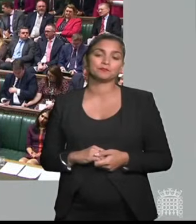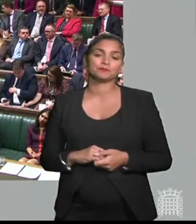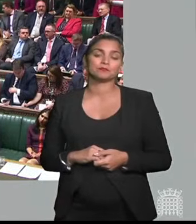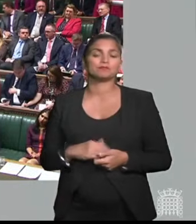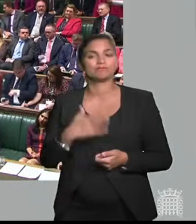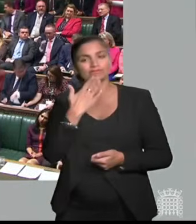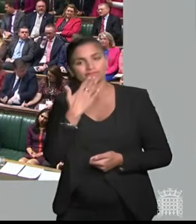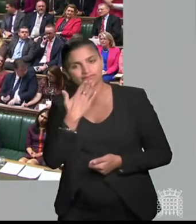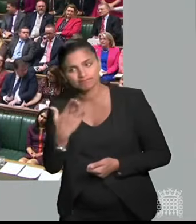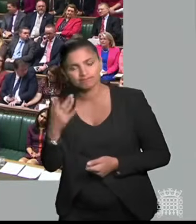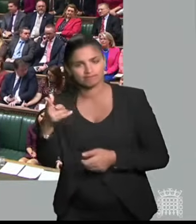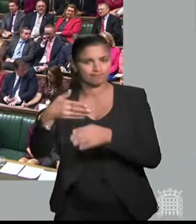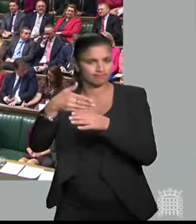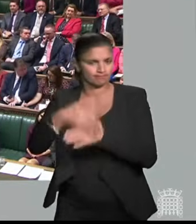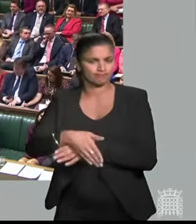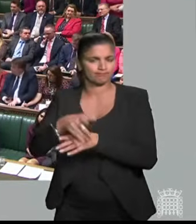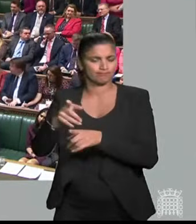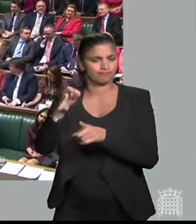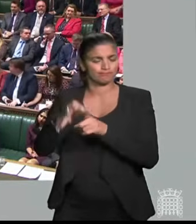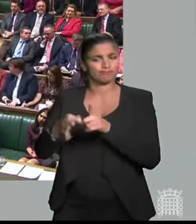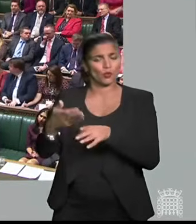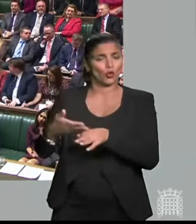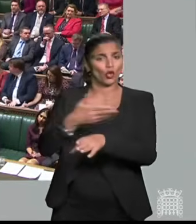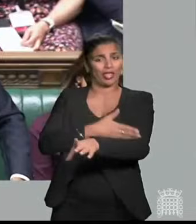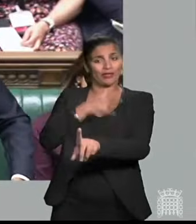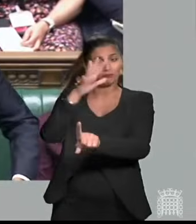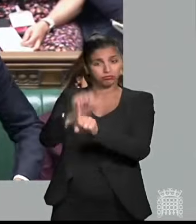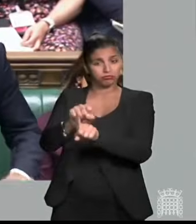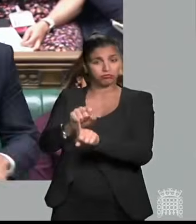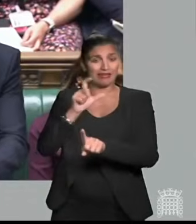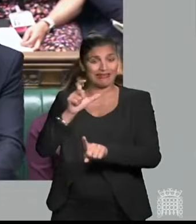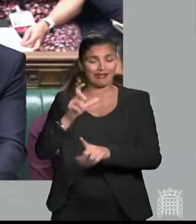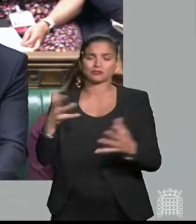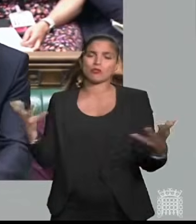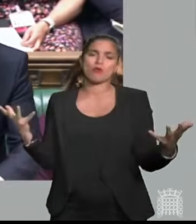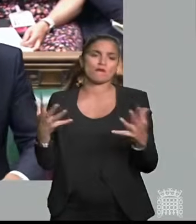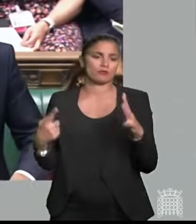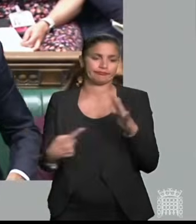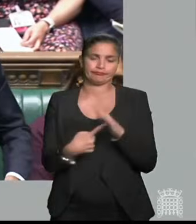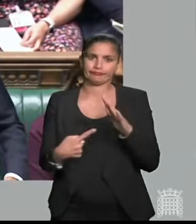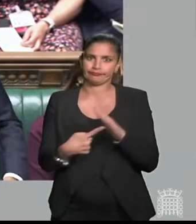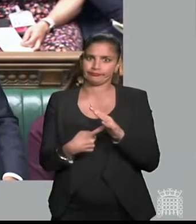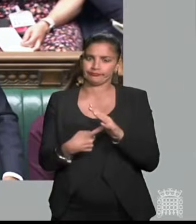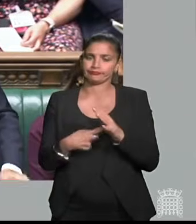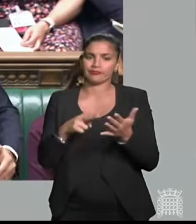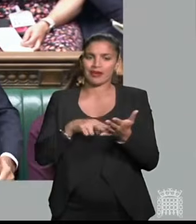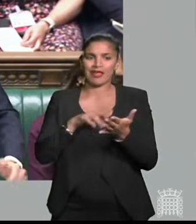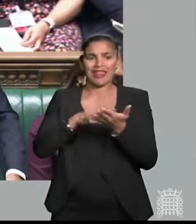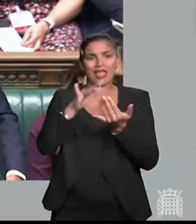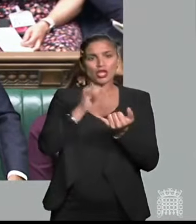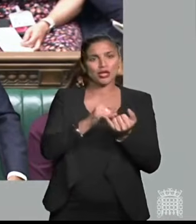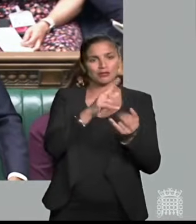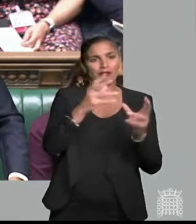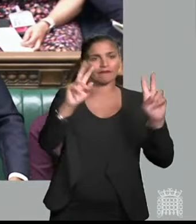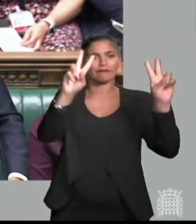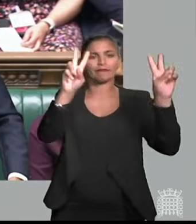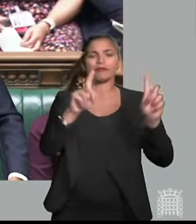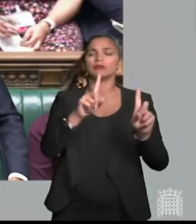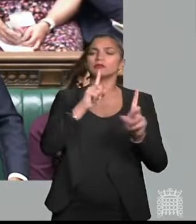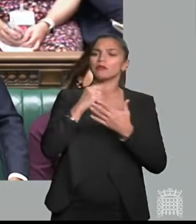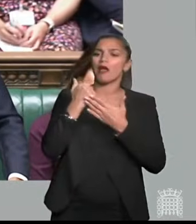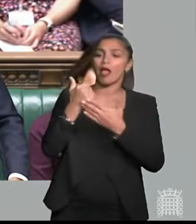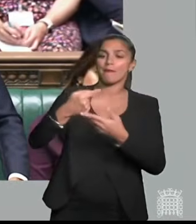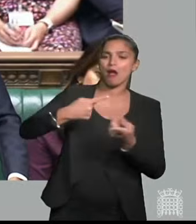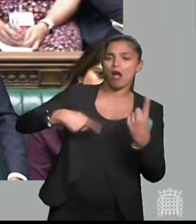honourable friend for all her work in this area. Early diagnosis of cancer is key, and the NHS's Help Us Help You campaign is seeking to address the